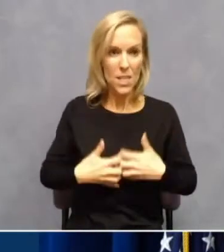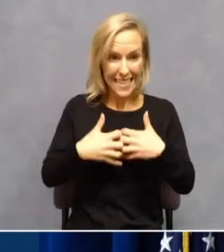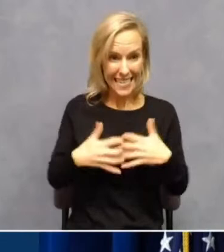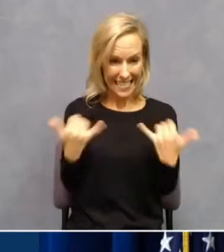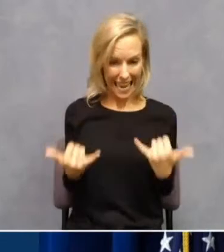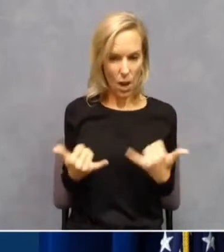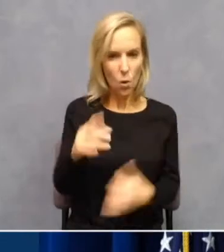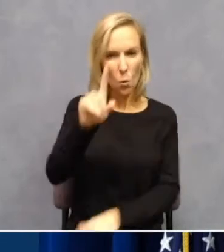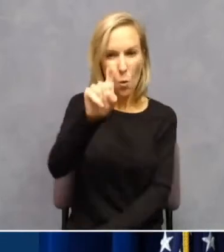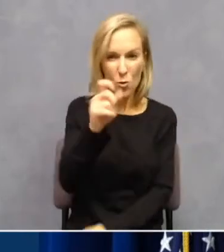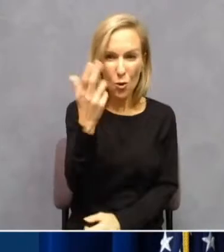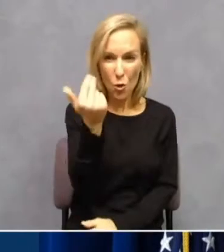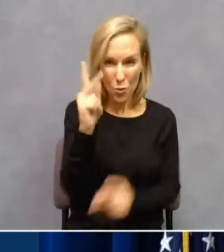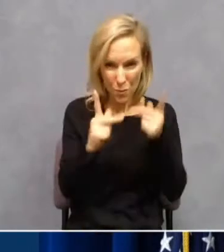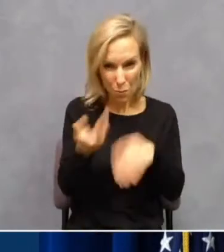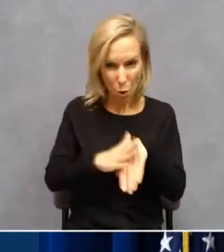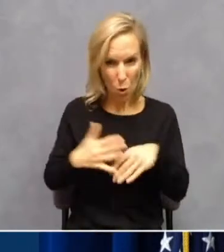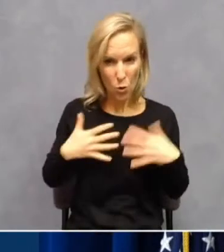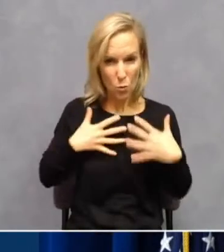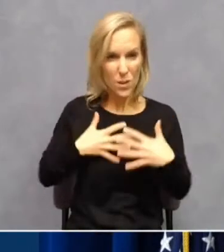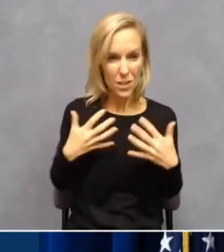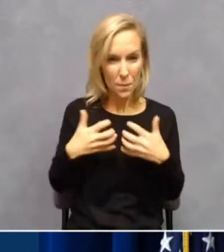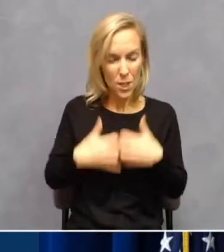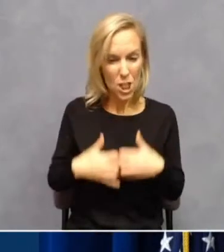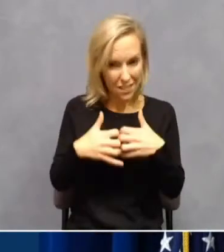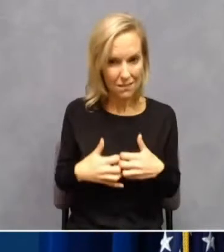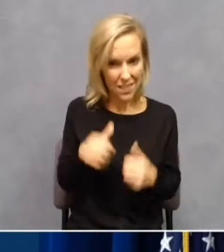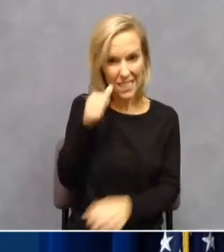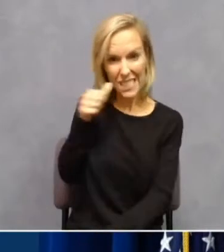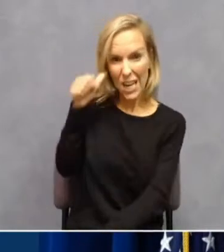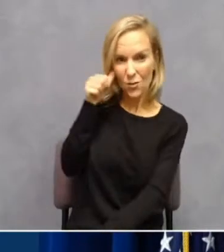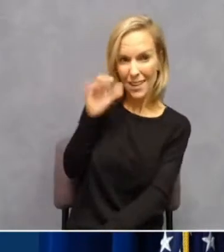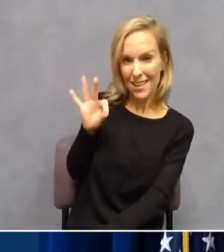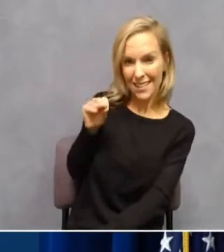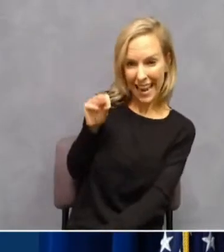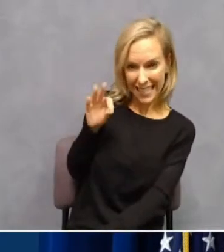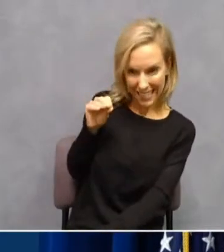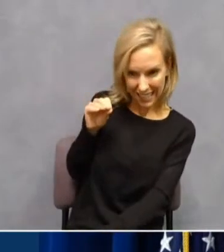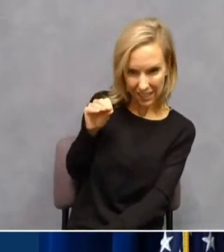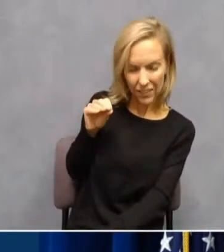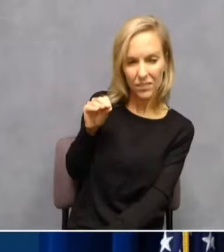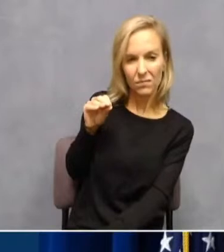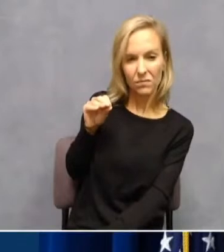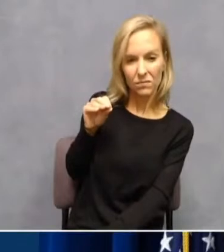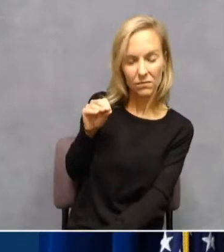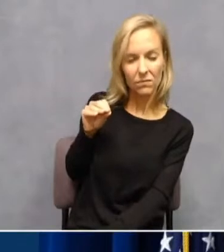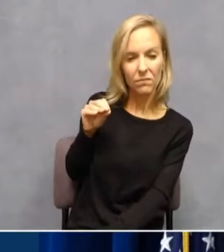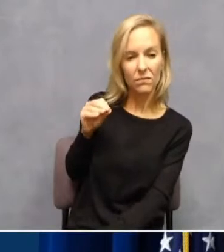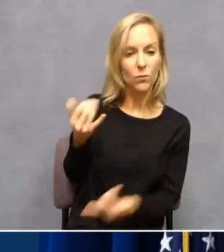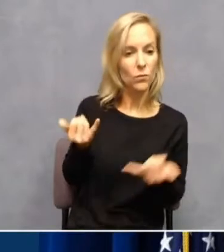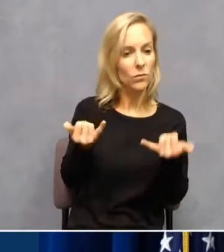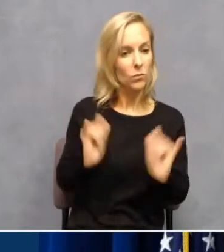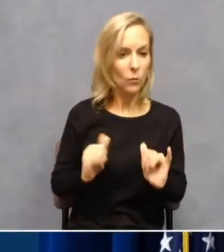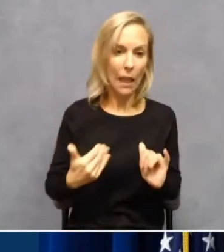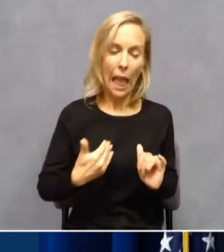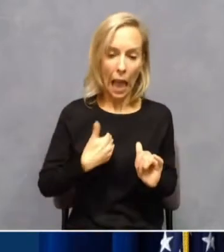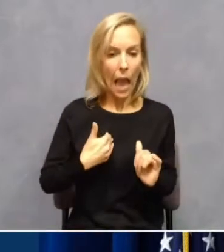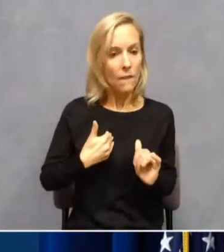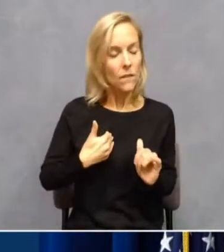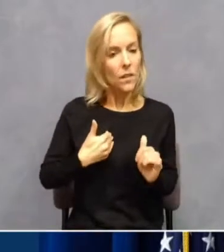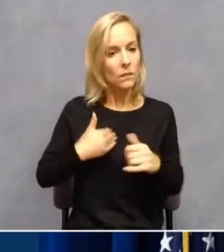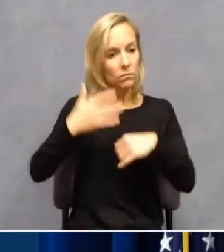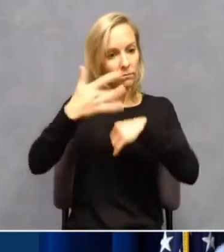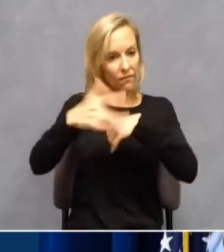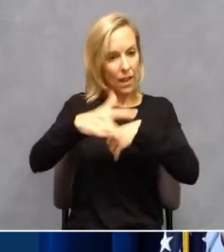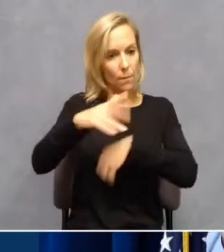113 Kentuckians. It was 90 yesterday. So while we still have capacity in our healthcare